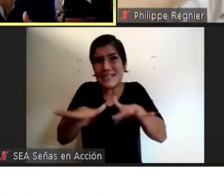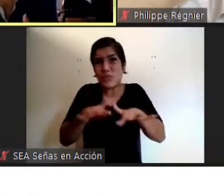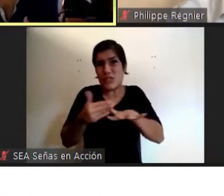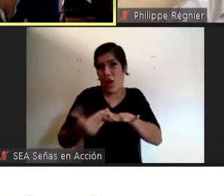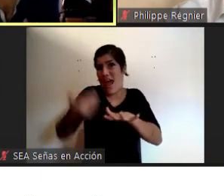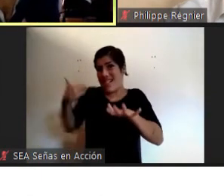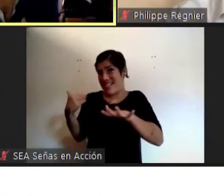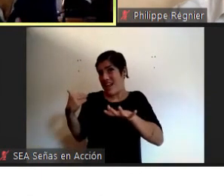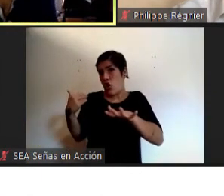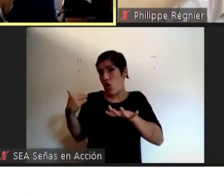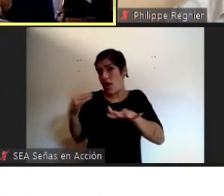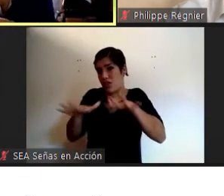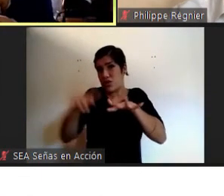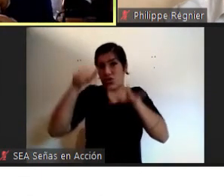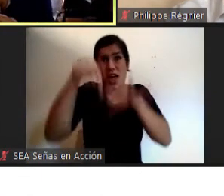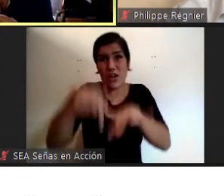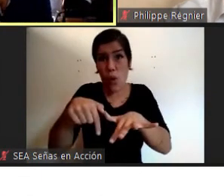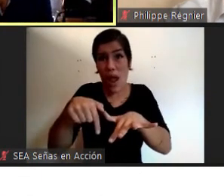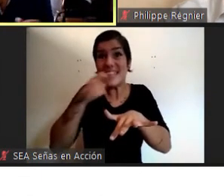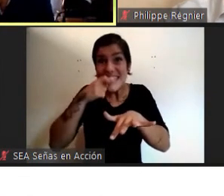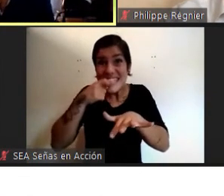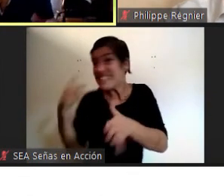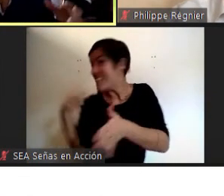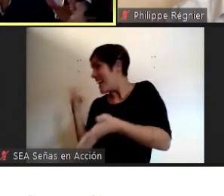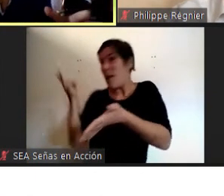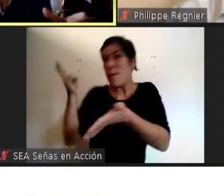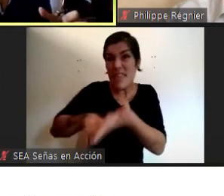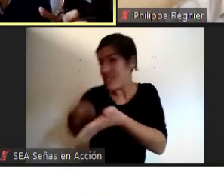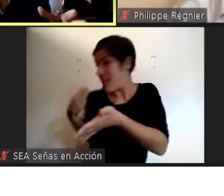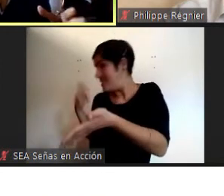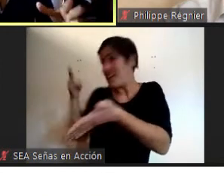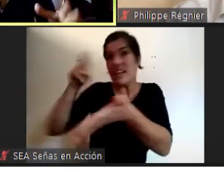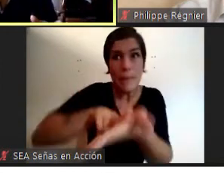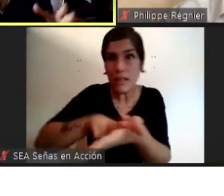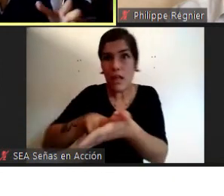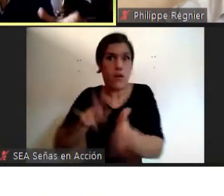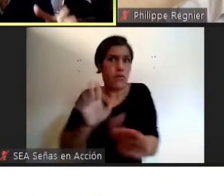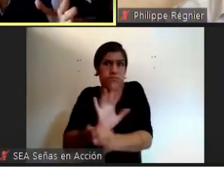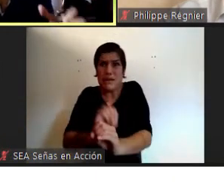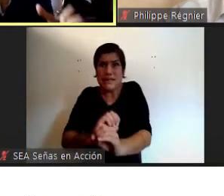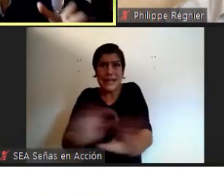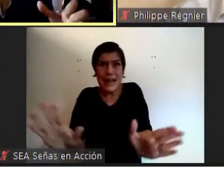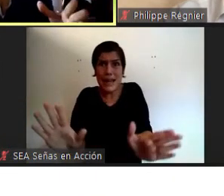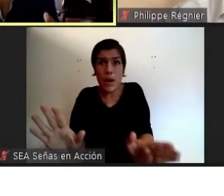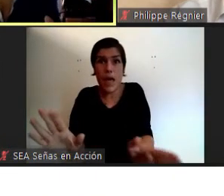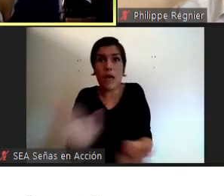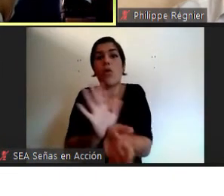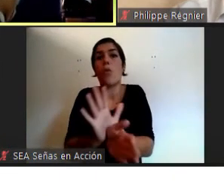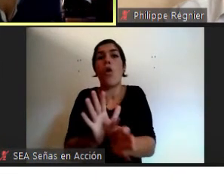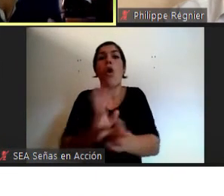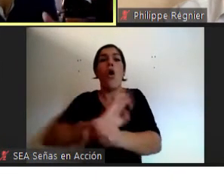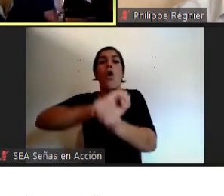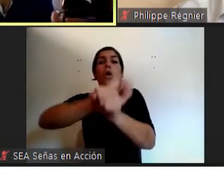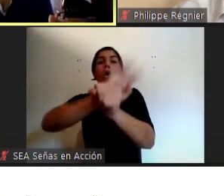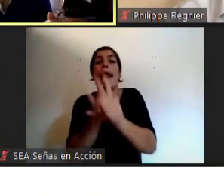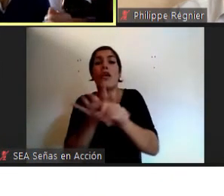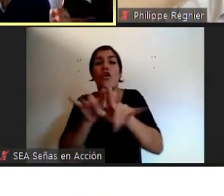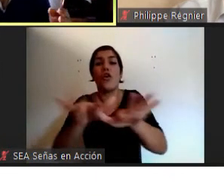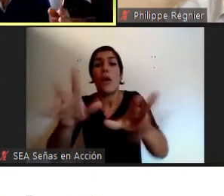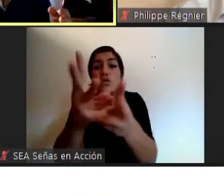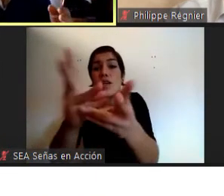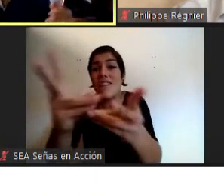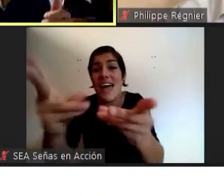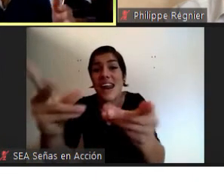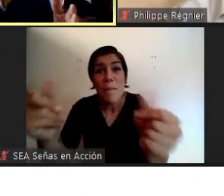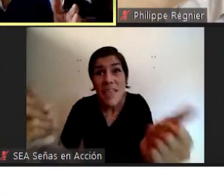suggestive of what we have not yet left in the past. But it would be horrible to think